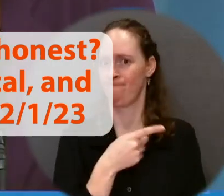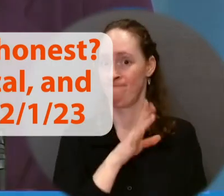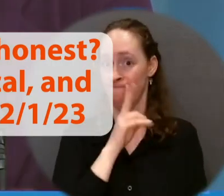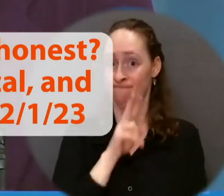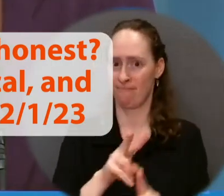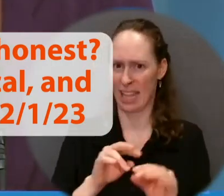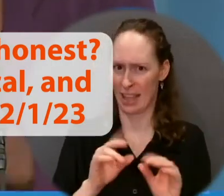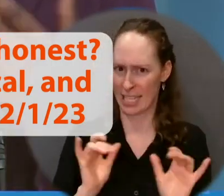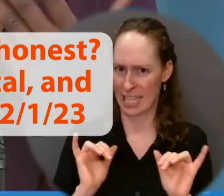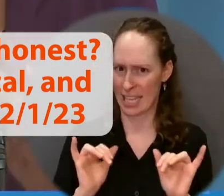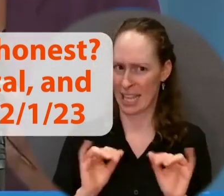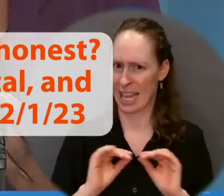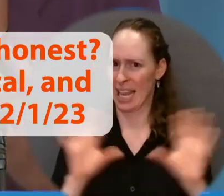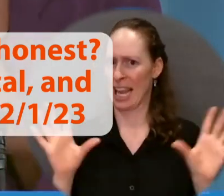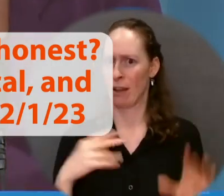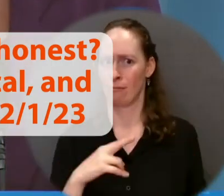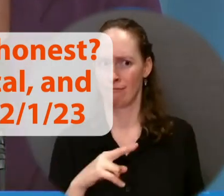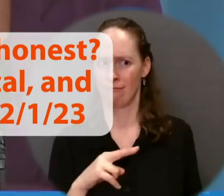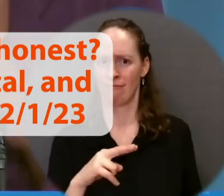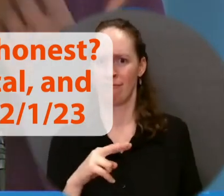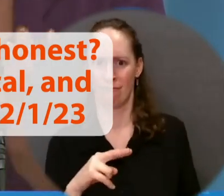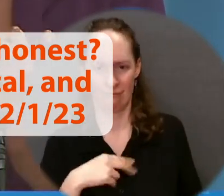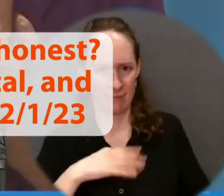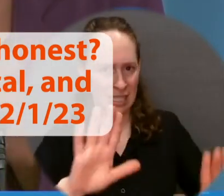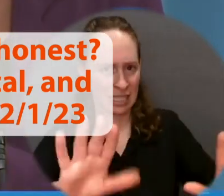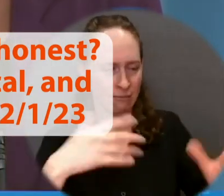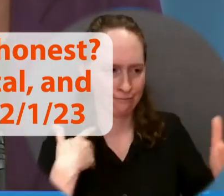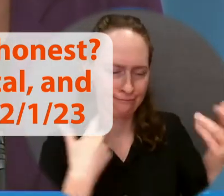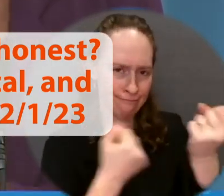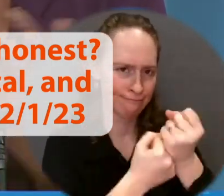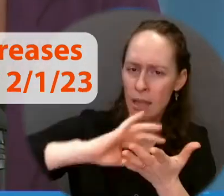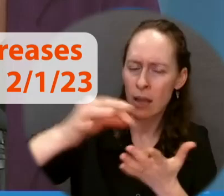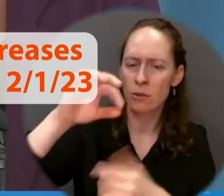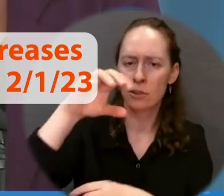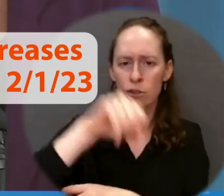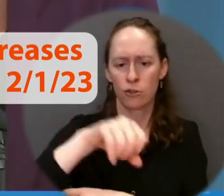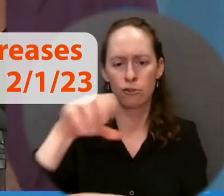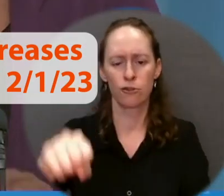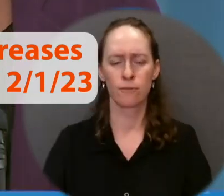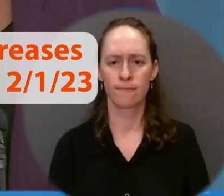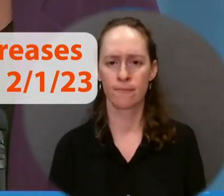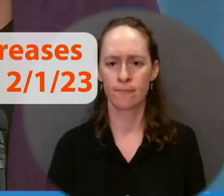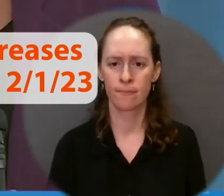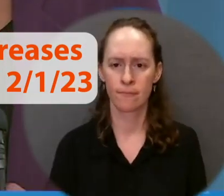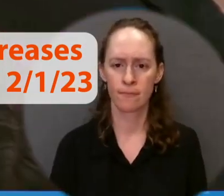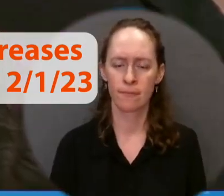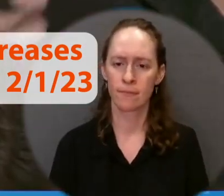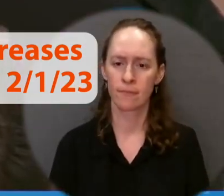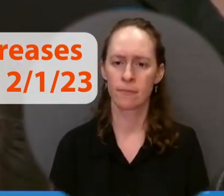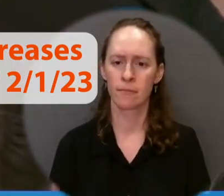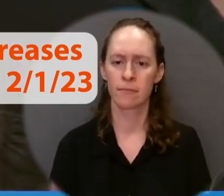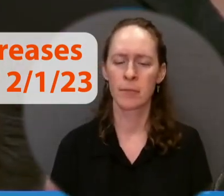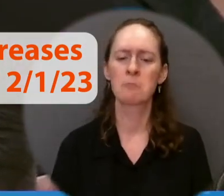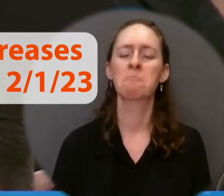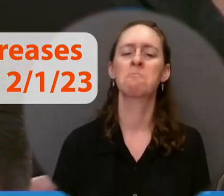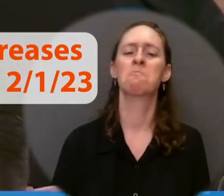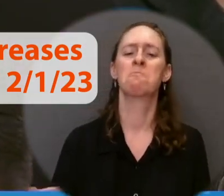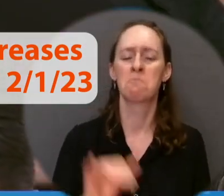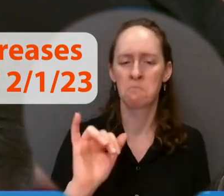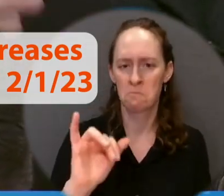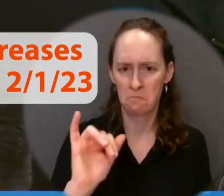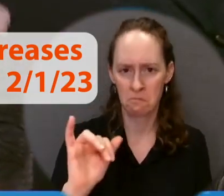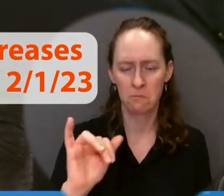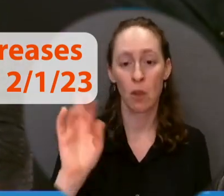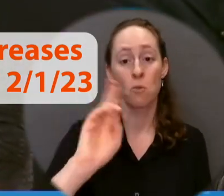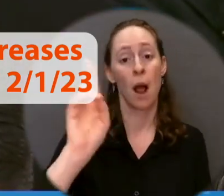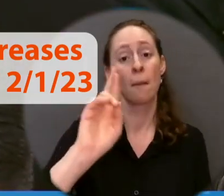we're going to do is we're going to stand up for the American people, fight for the American people, and protect. Setting entitlements aside for a moment, one of the other things that Republicans are saying is that there ought to be